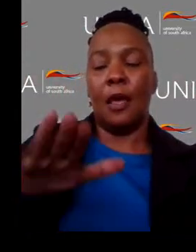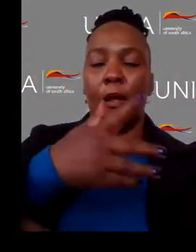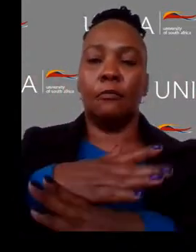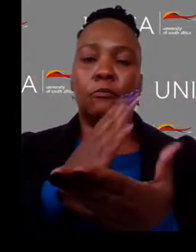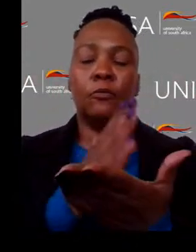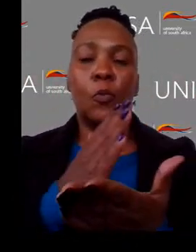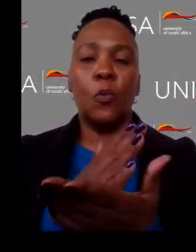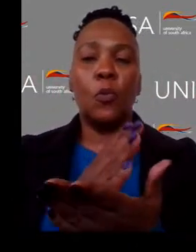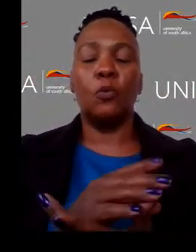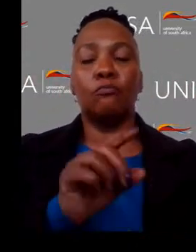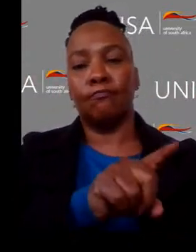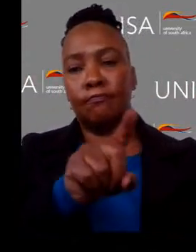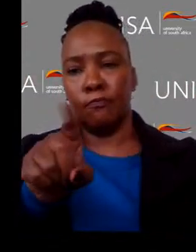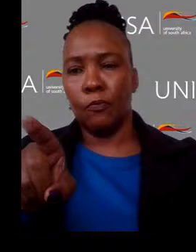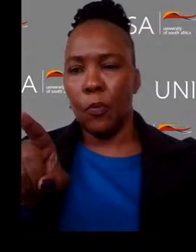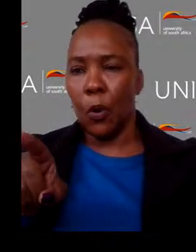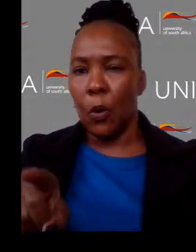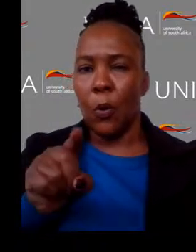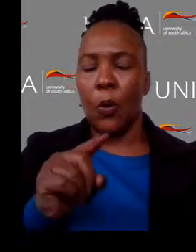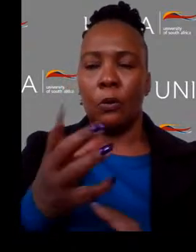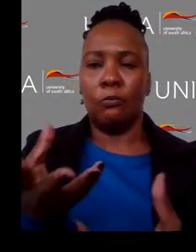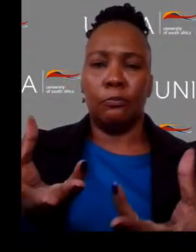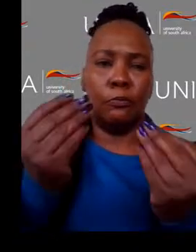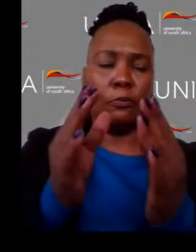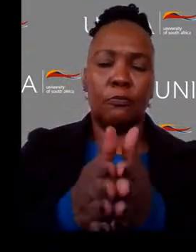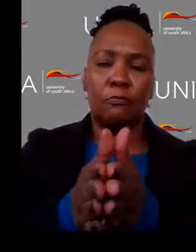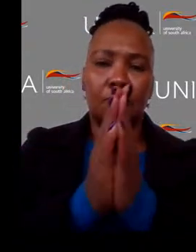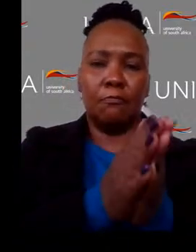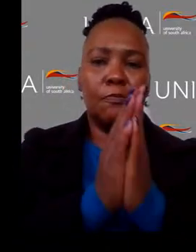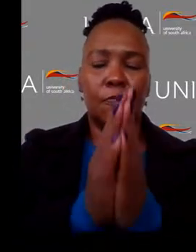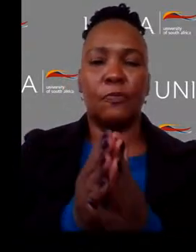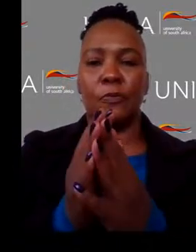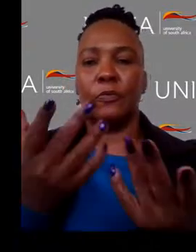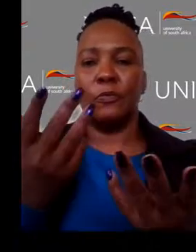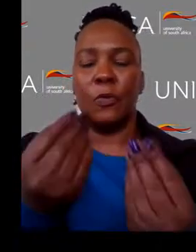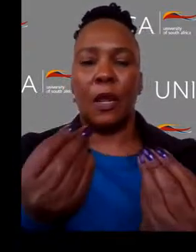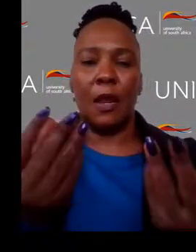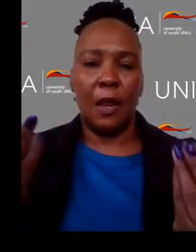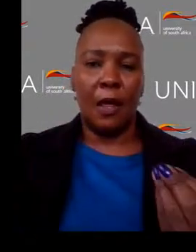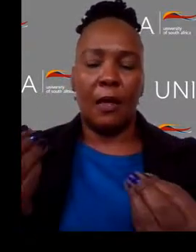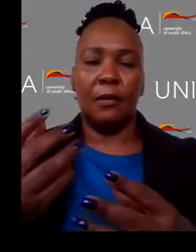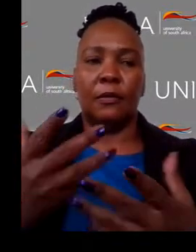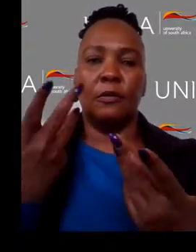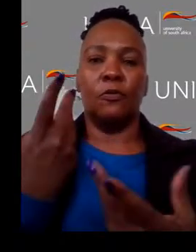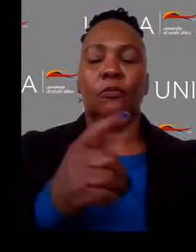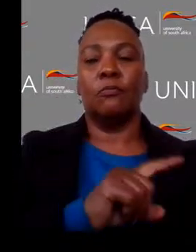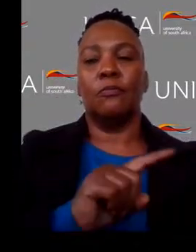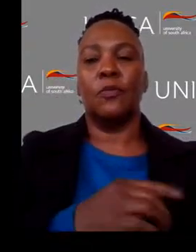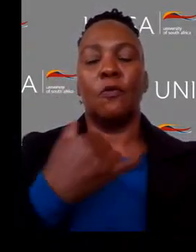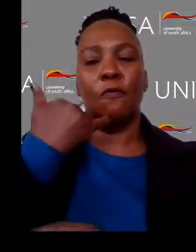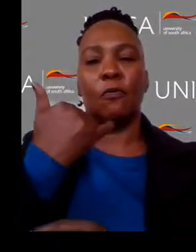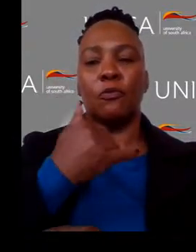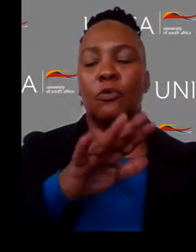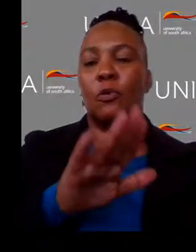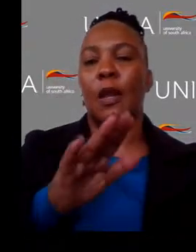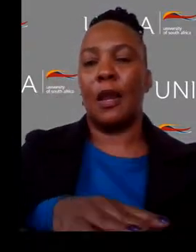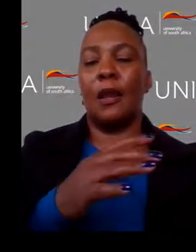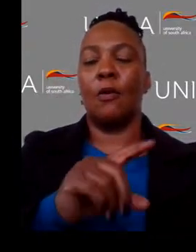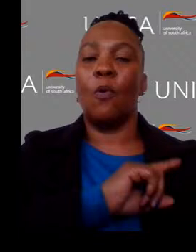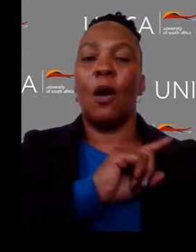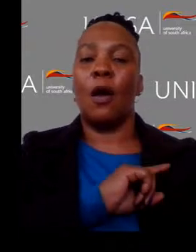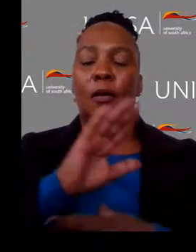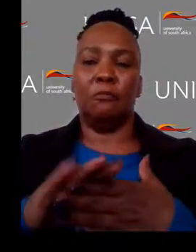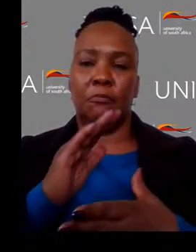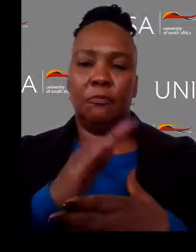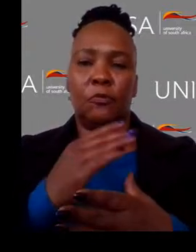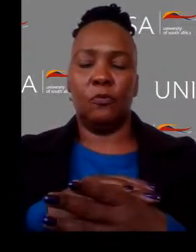that you ask for a case number, especially on the phones, because it's not automated. Ask for a case number so that when you